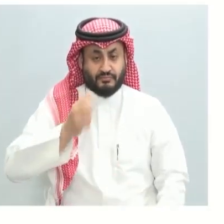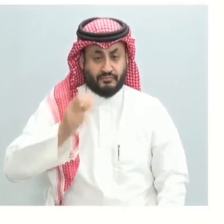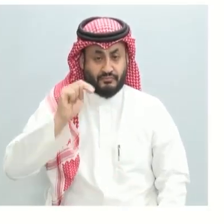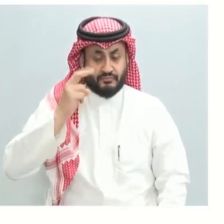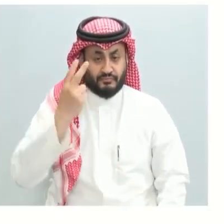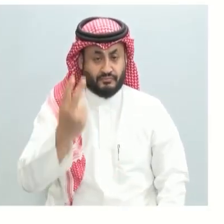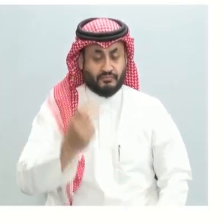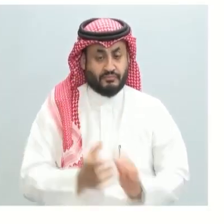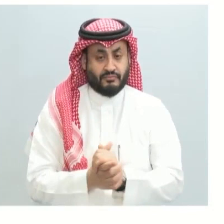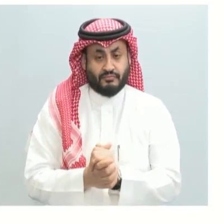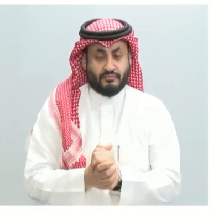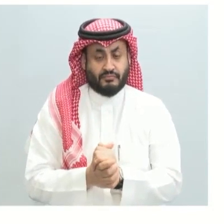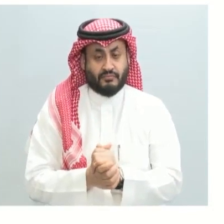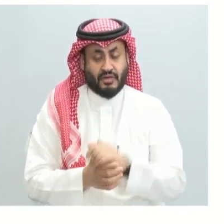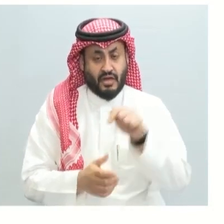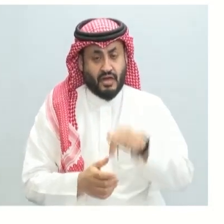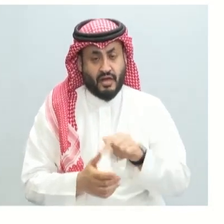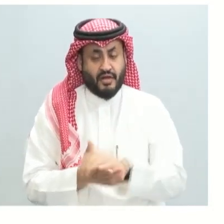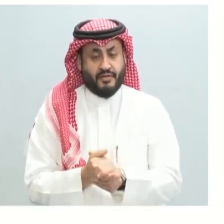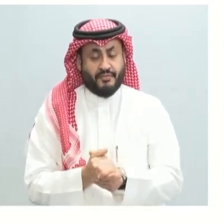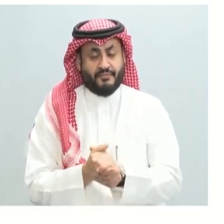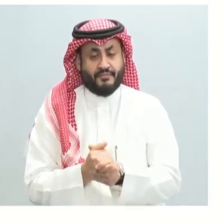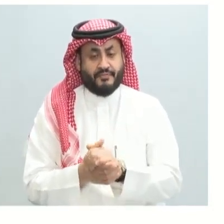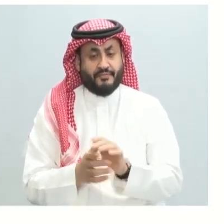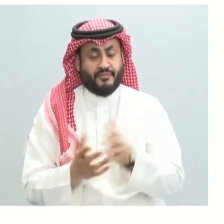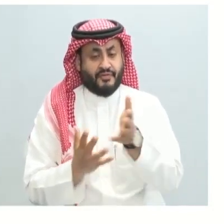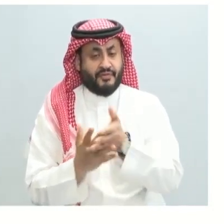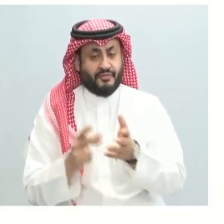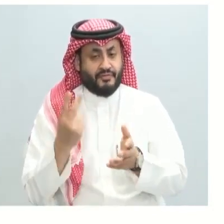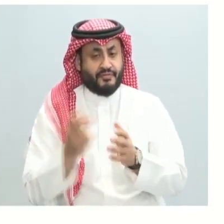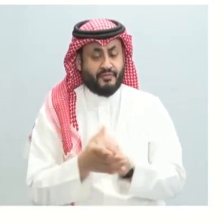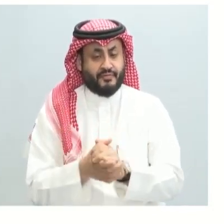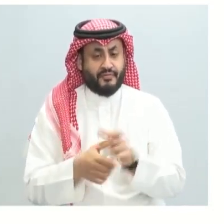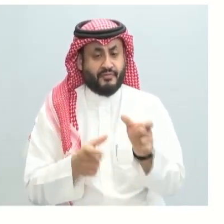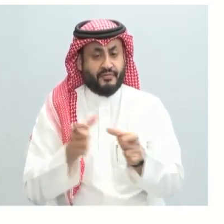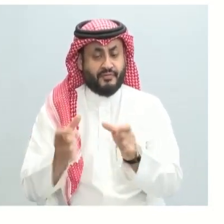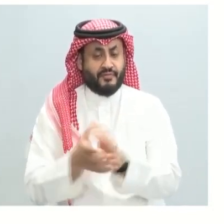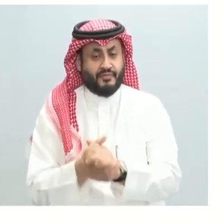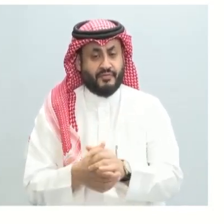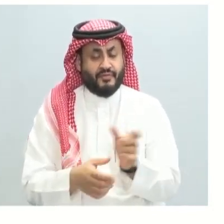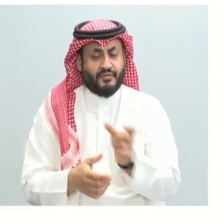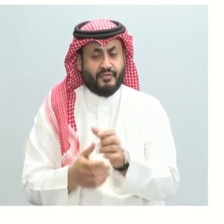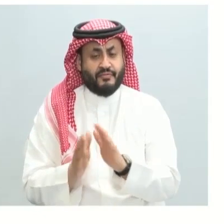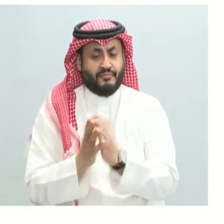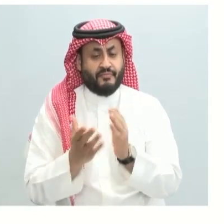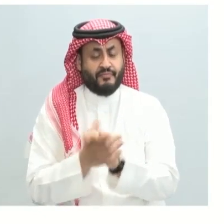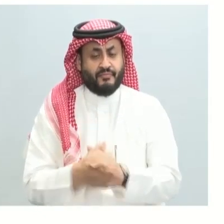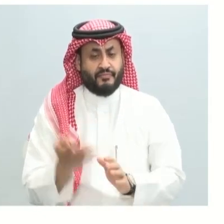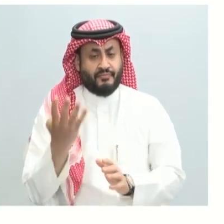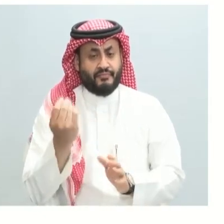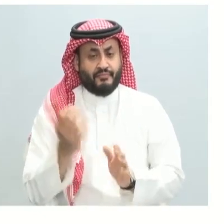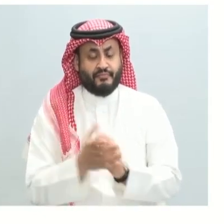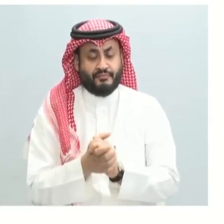2, and today inshallah we will cover unit 2, my things words, on page